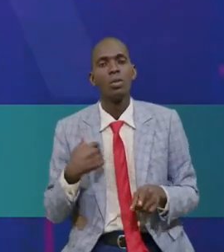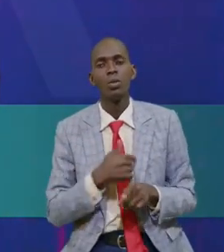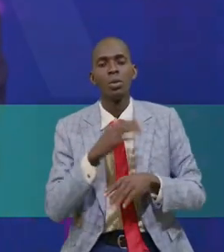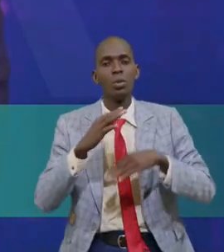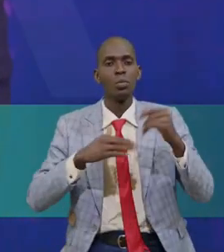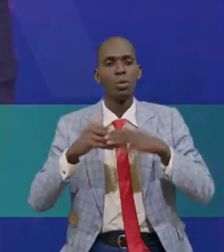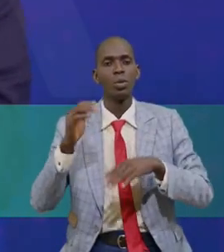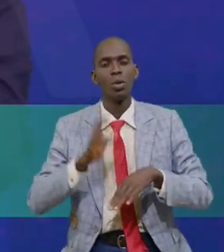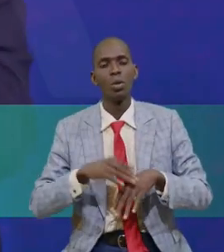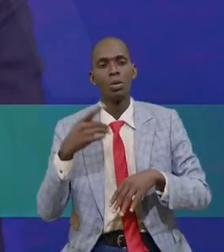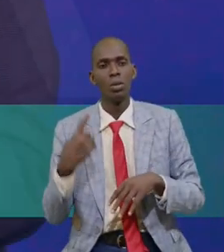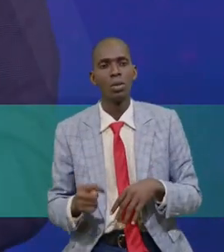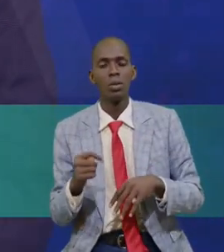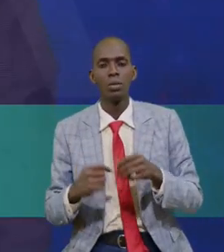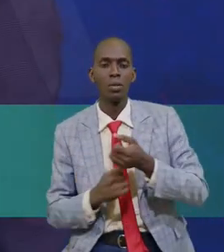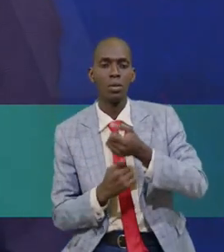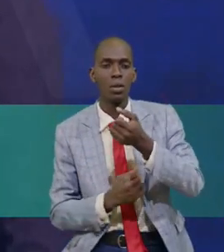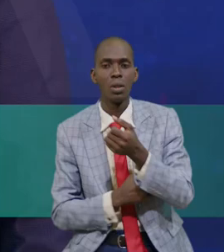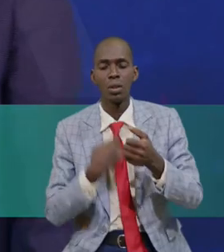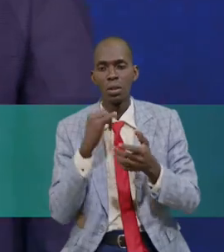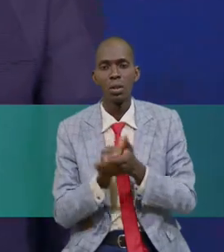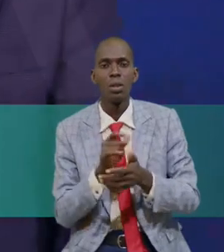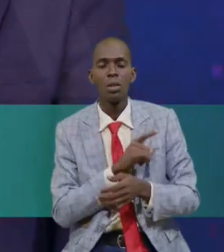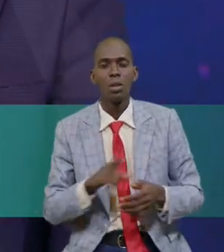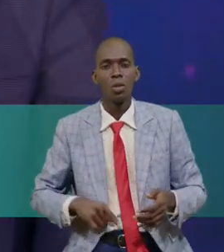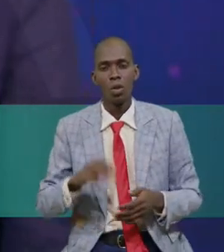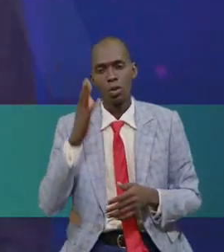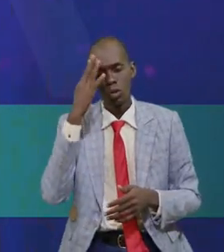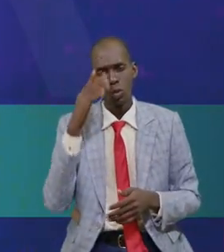Lord knoweth them that are his. And